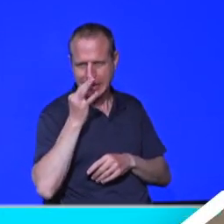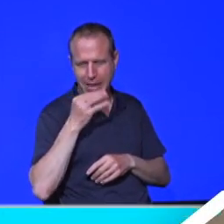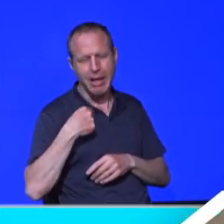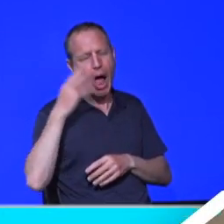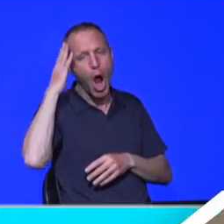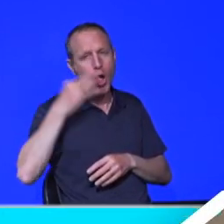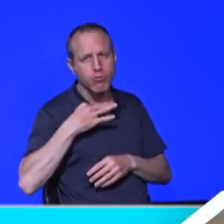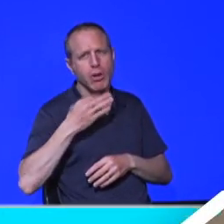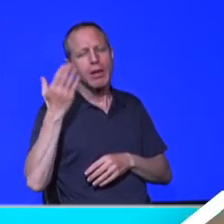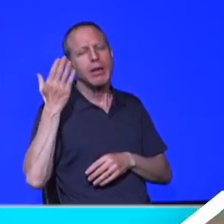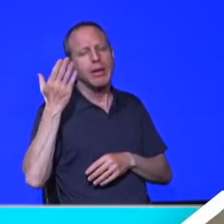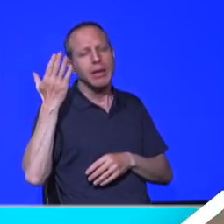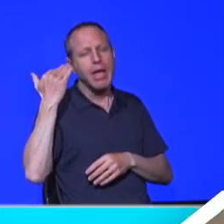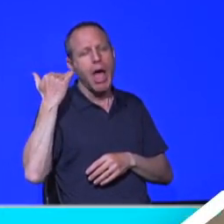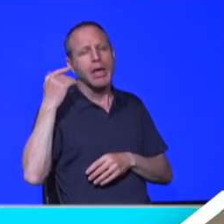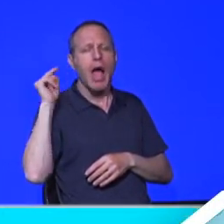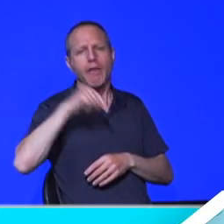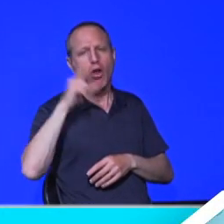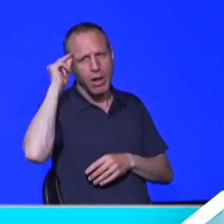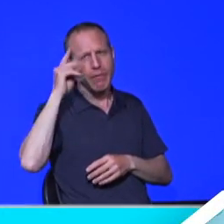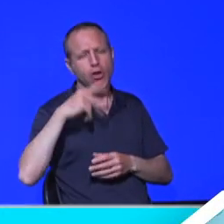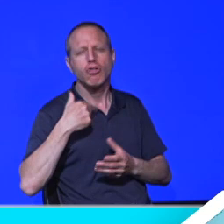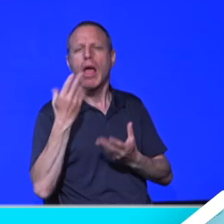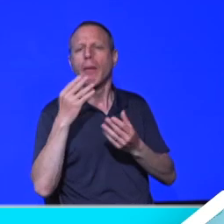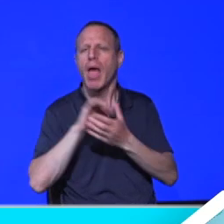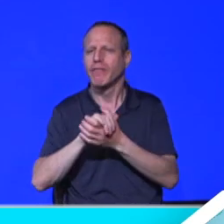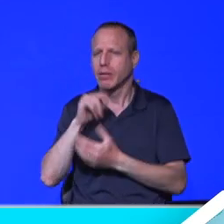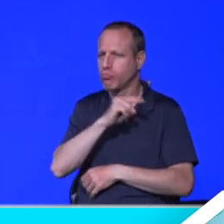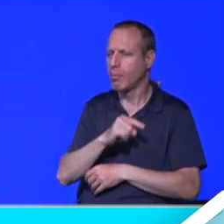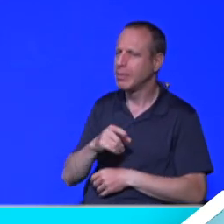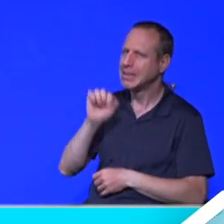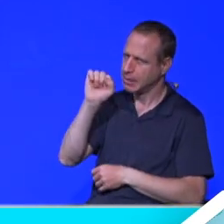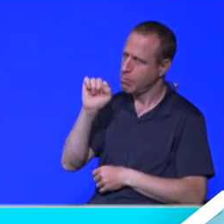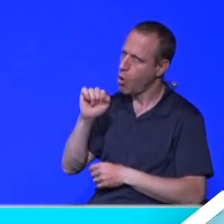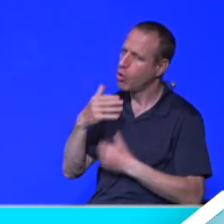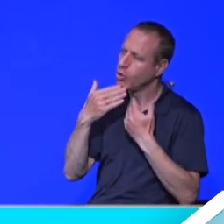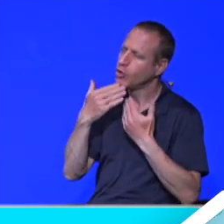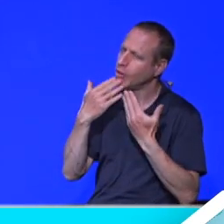And I have a lot of friends over there. Simo, thank you very much. We're waiting for you.